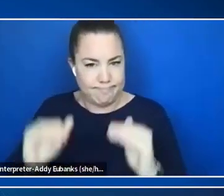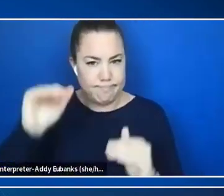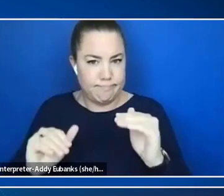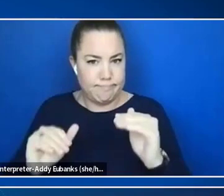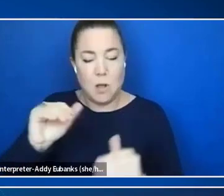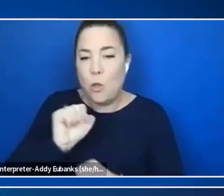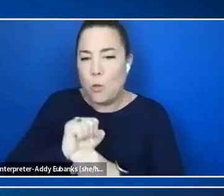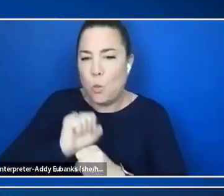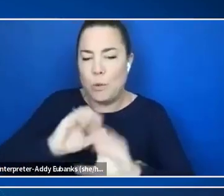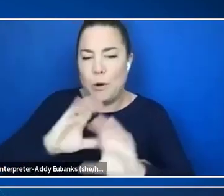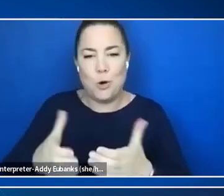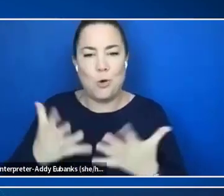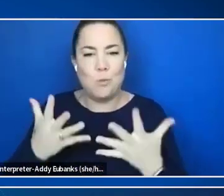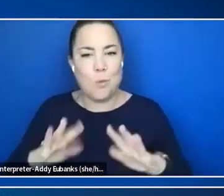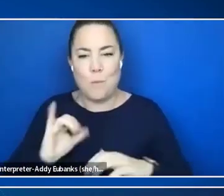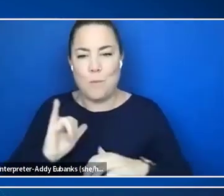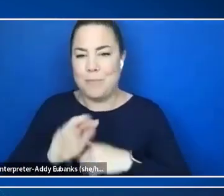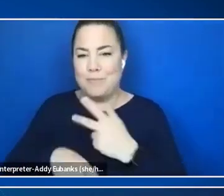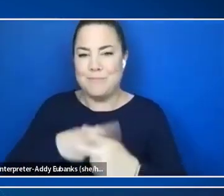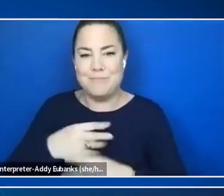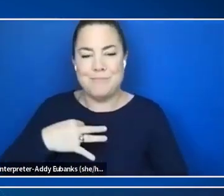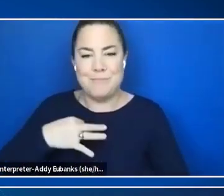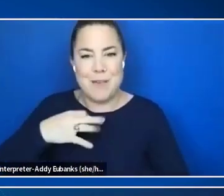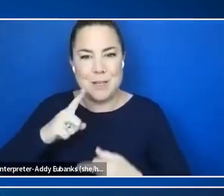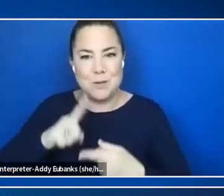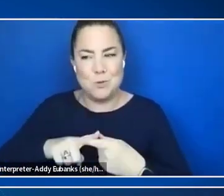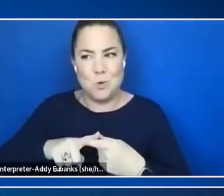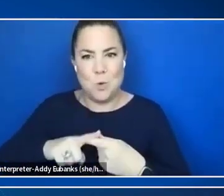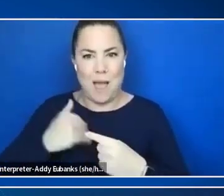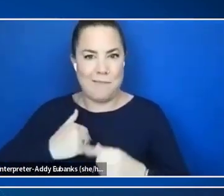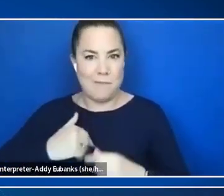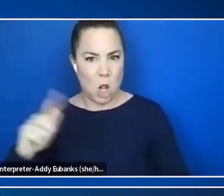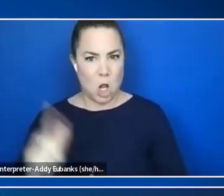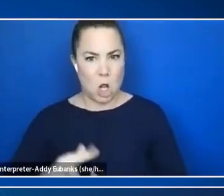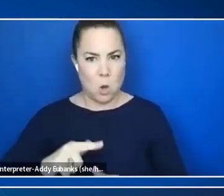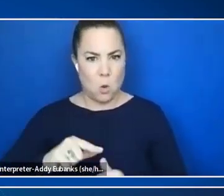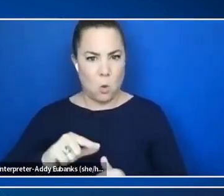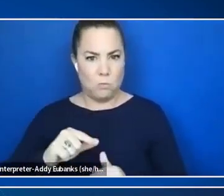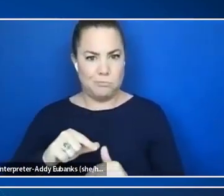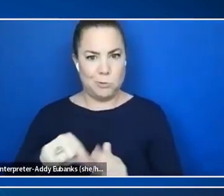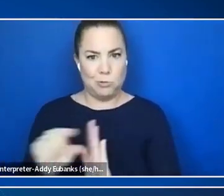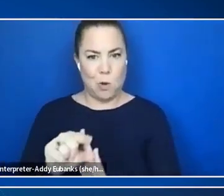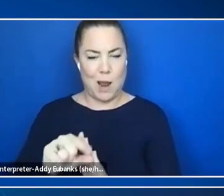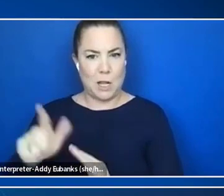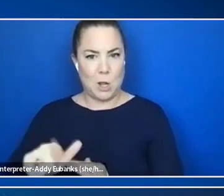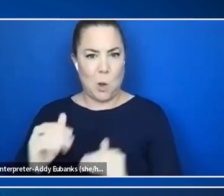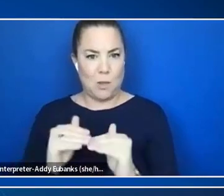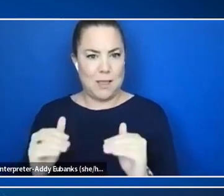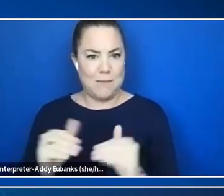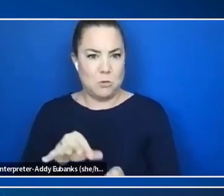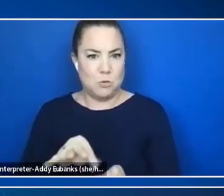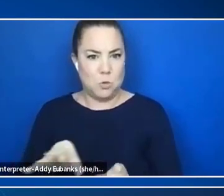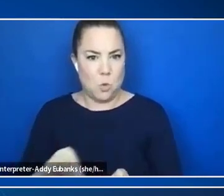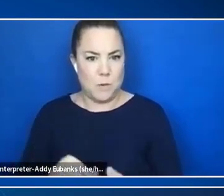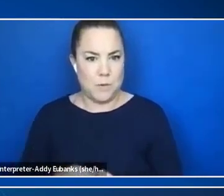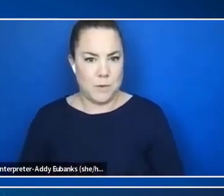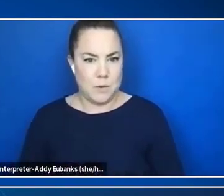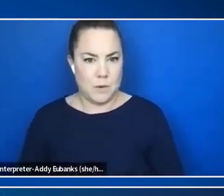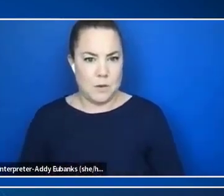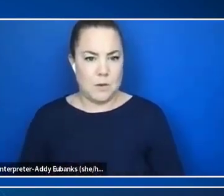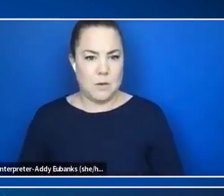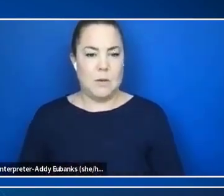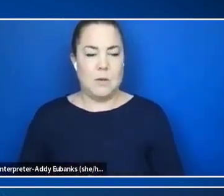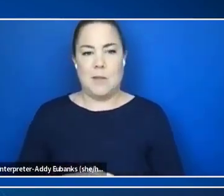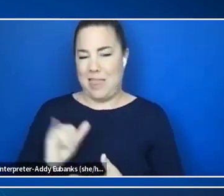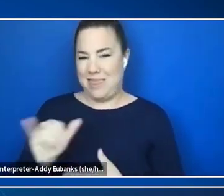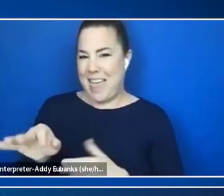to those types of applications to be downgraded. So, and that language is in the